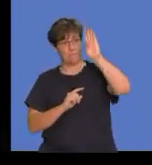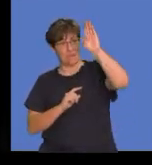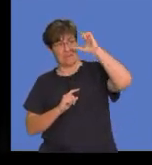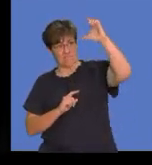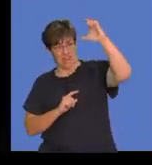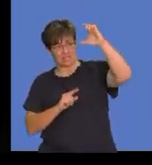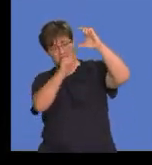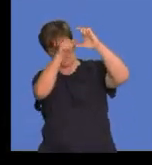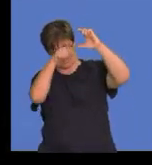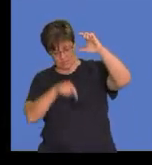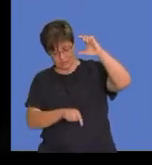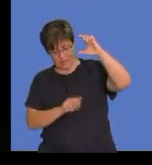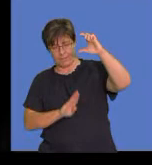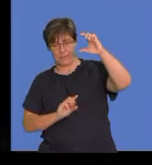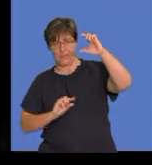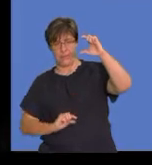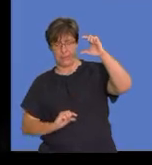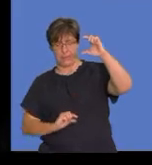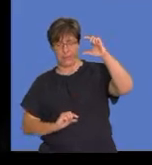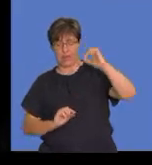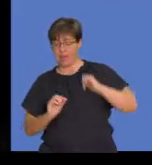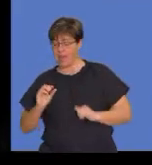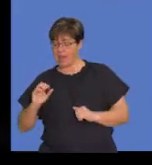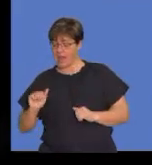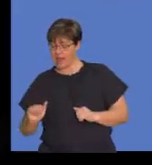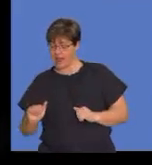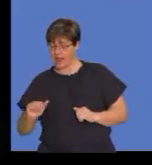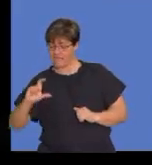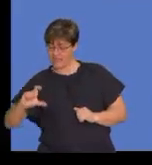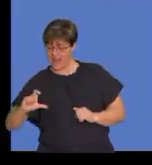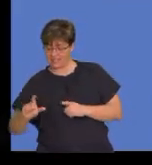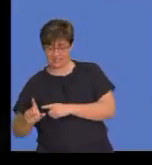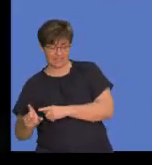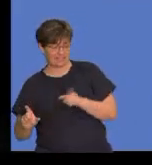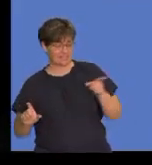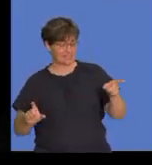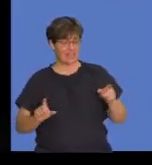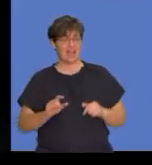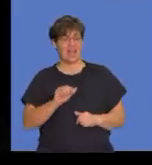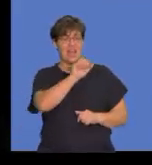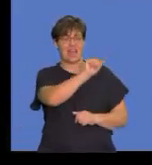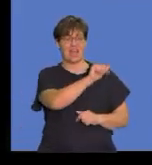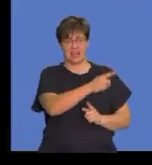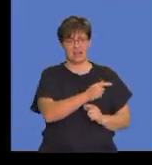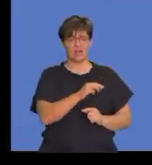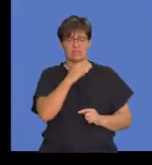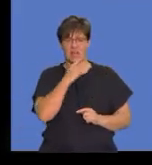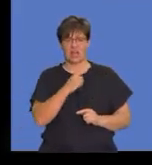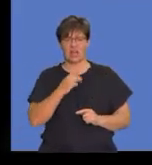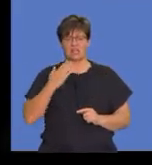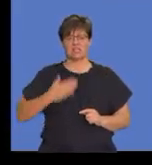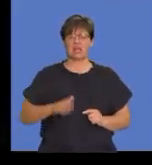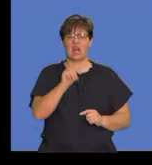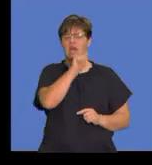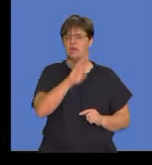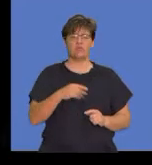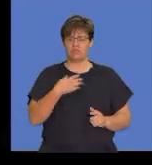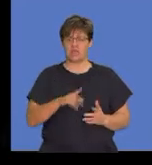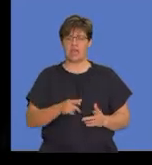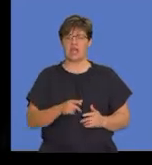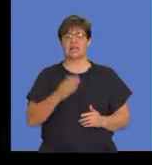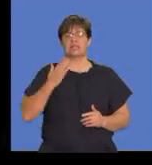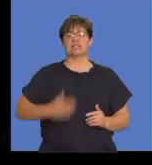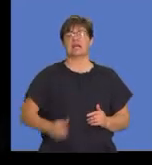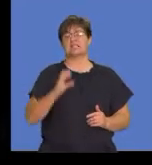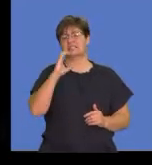a lowercase of that vertex. So this saves time from saying side AB. Instead, you can just